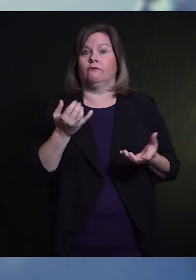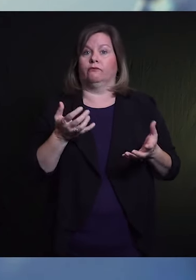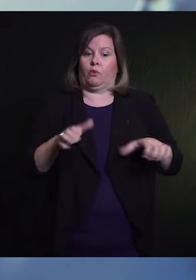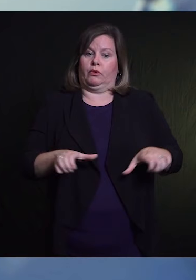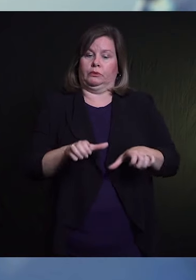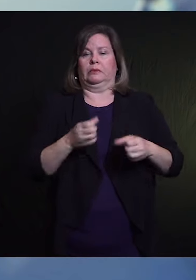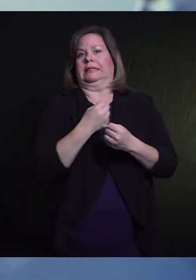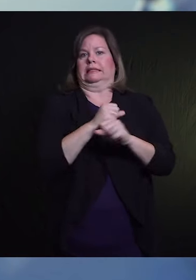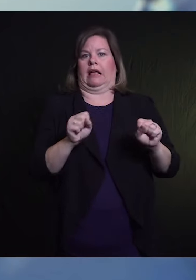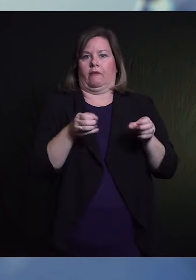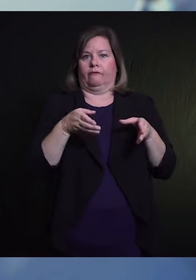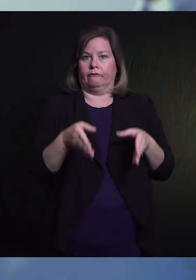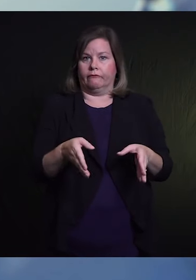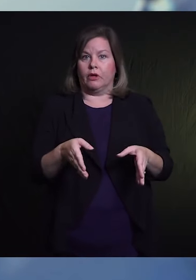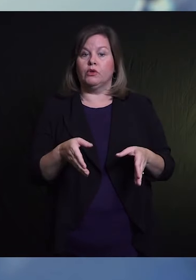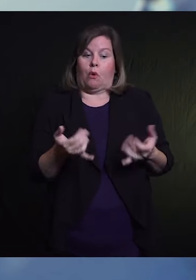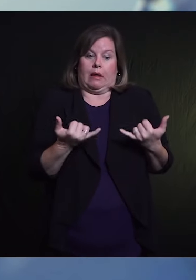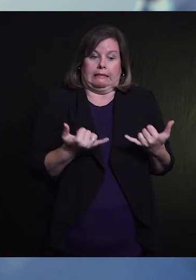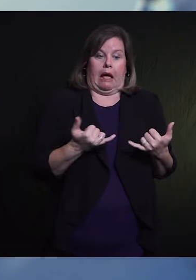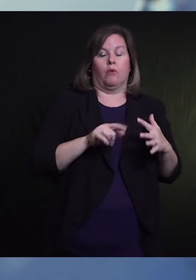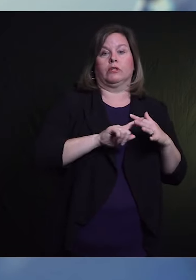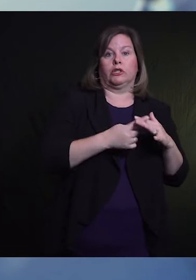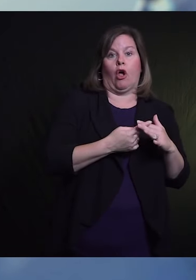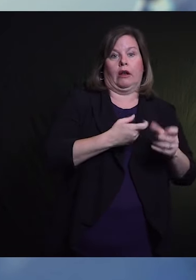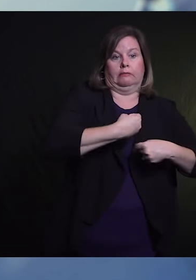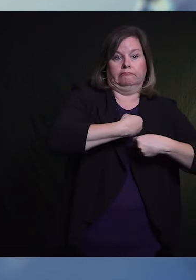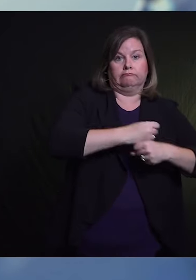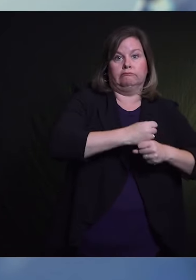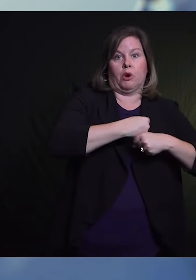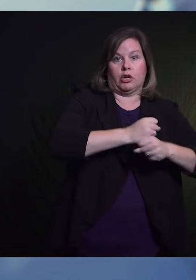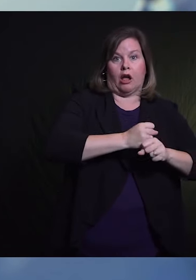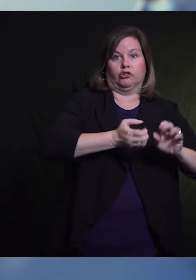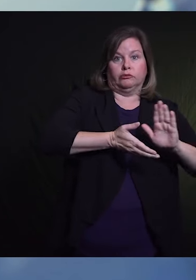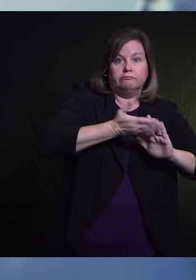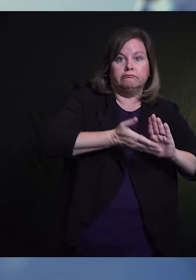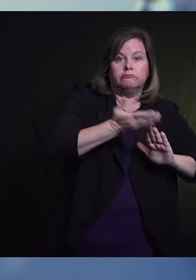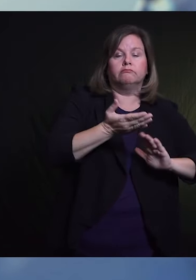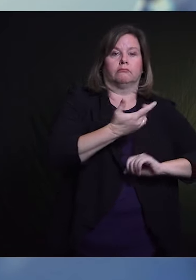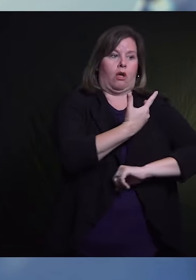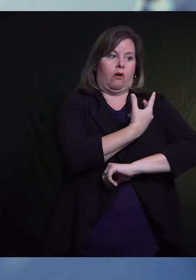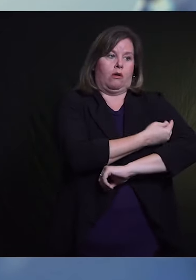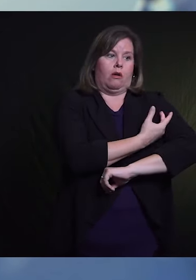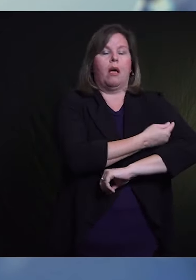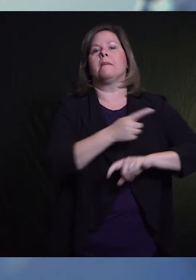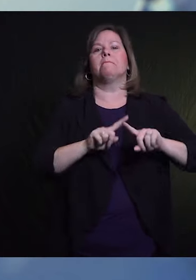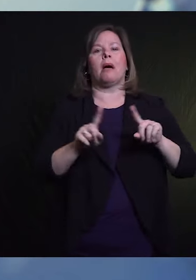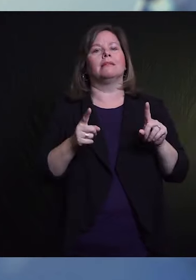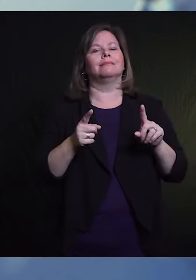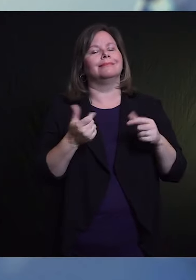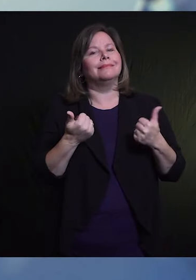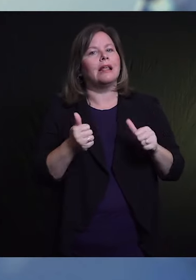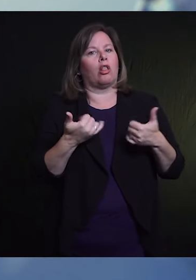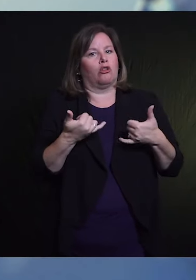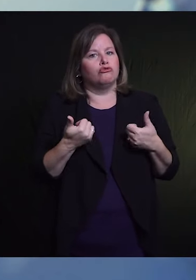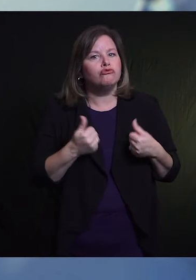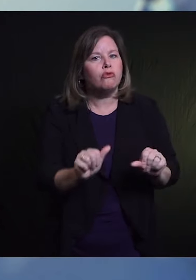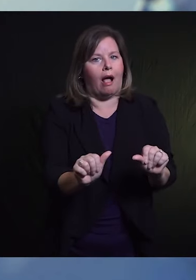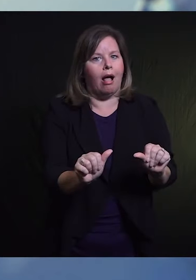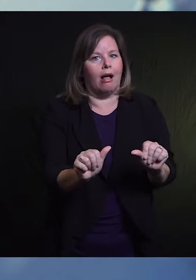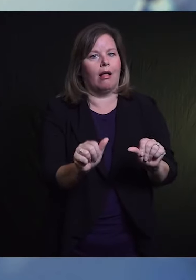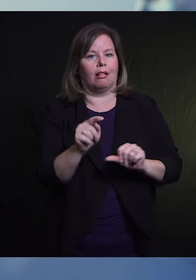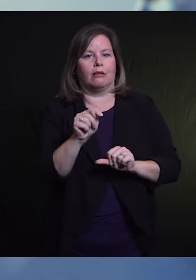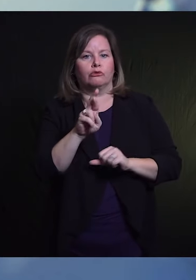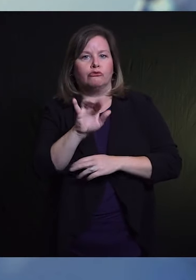while they're already starting production on the vaccine, it is still in clinical trials. And they're moving to the advanced